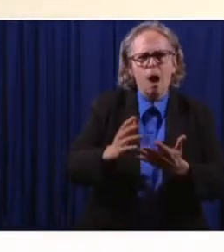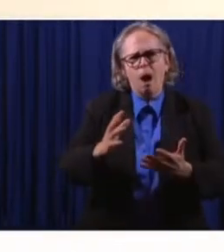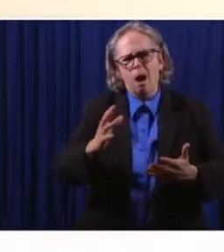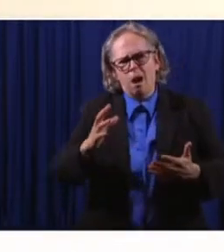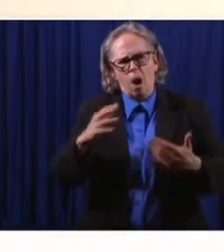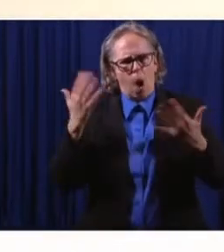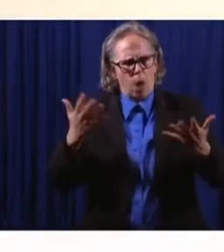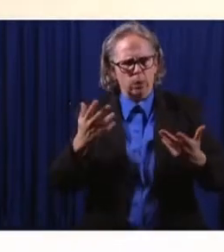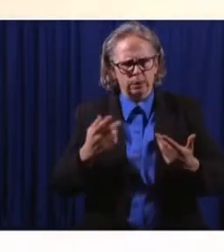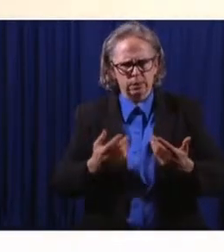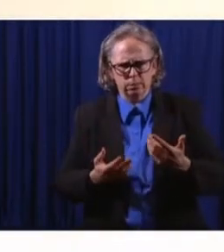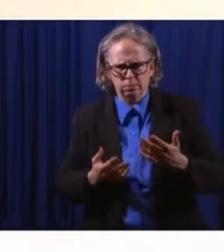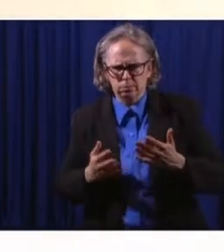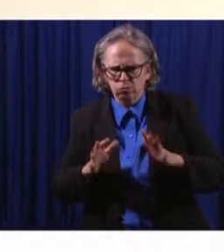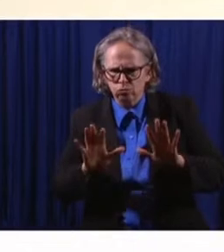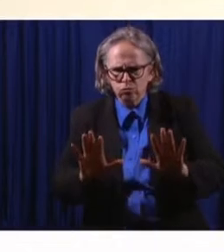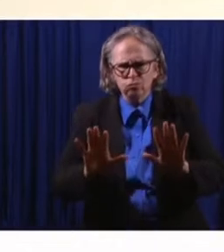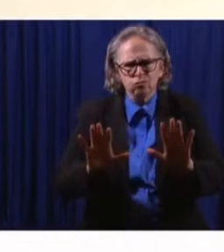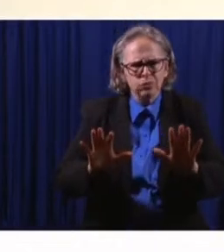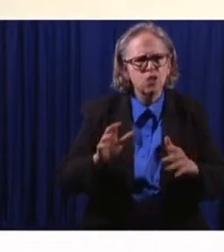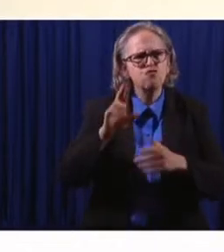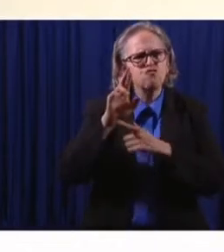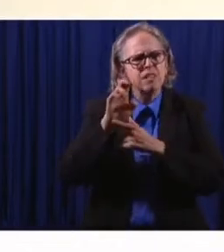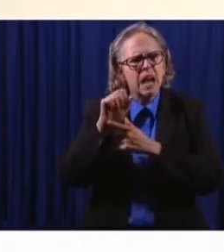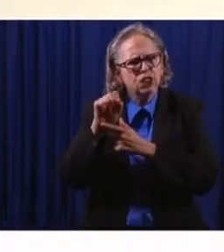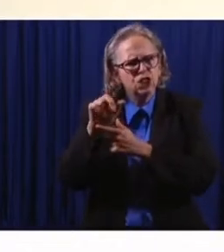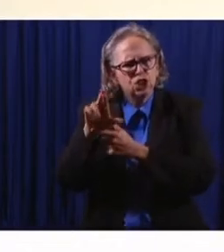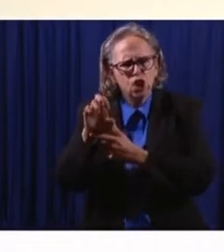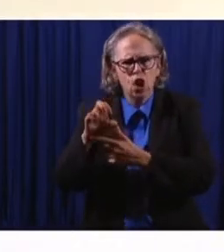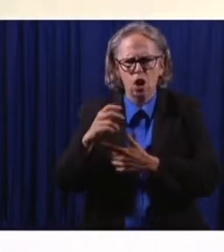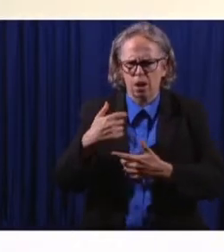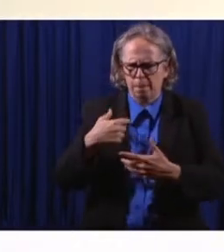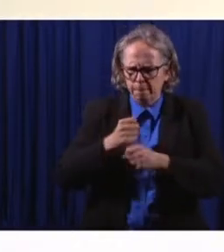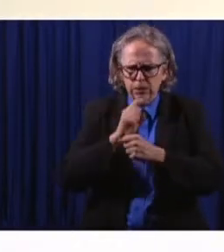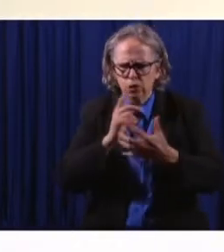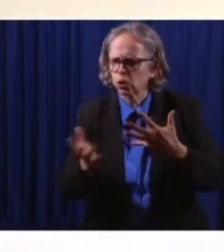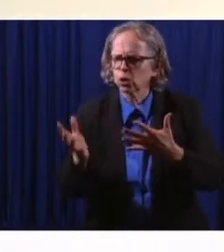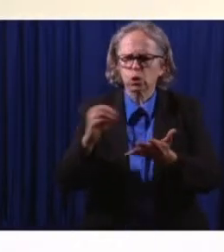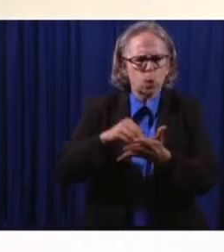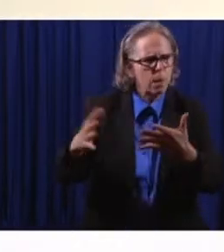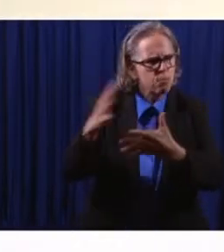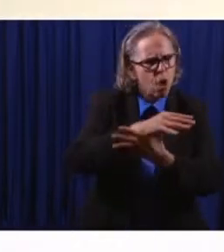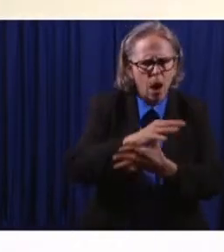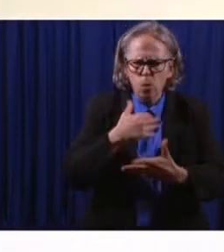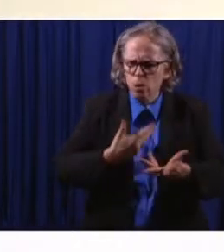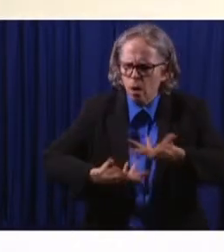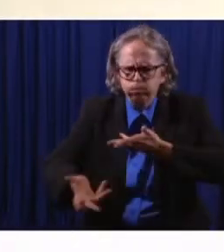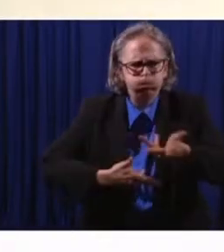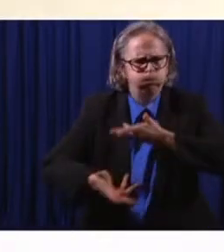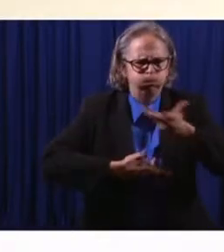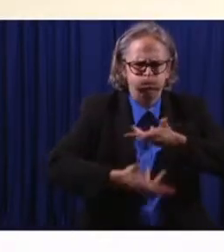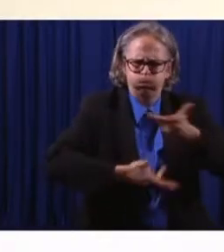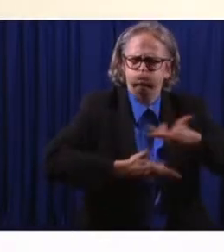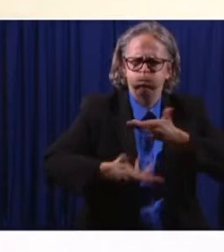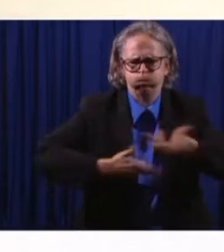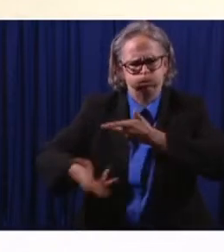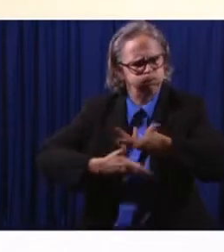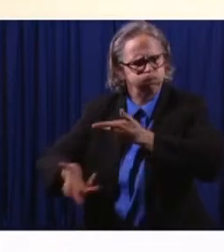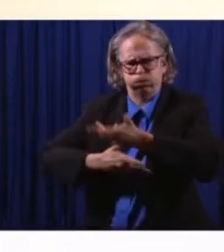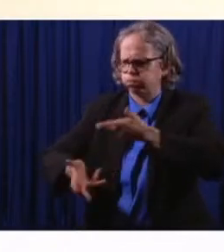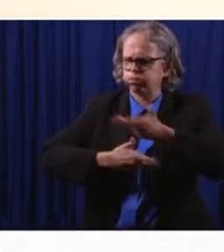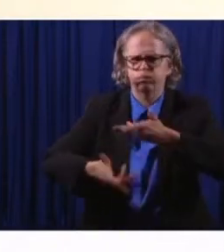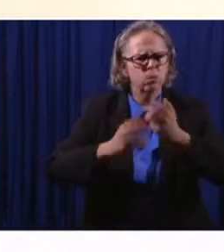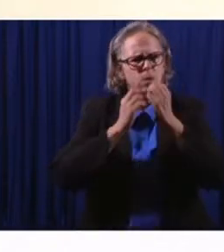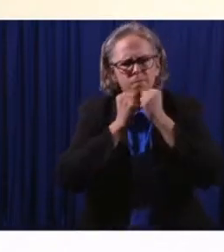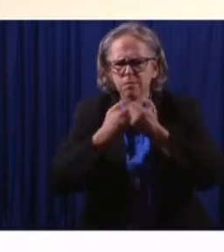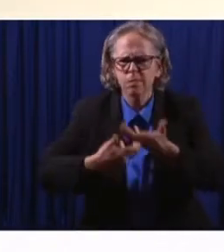that we as students are first in mind when it comes to decisions that are being made. I know there's